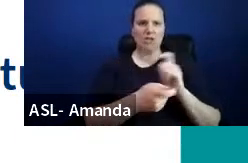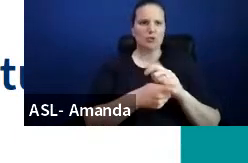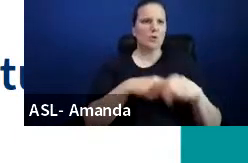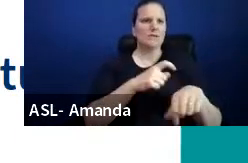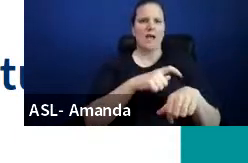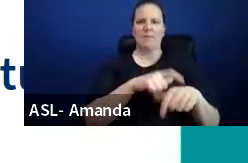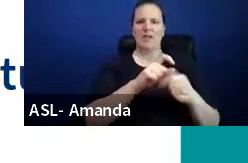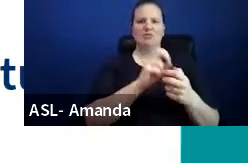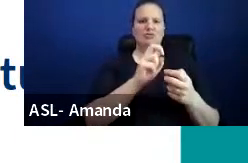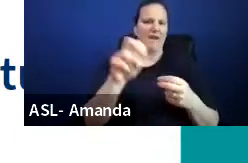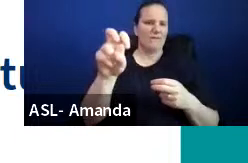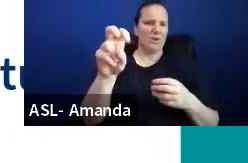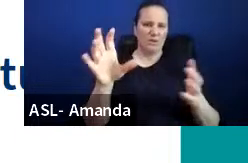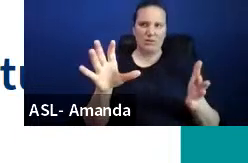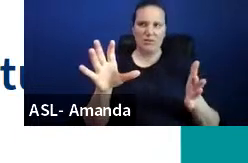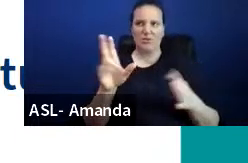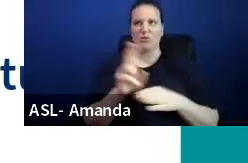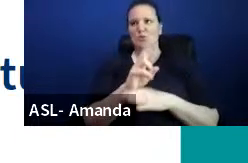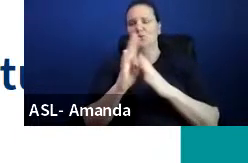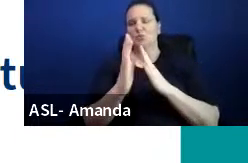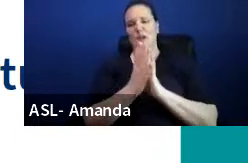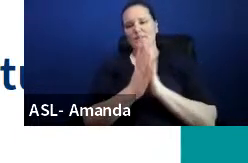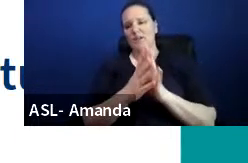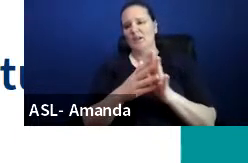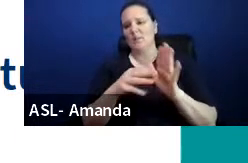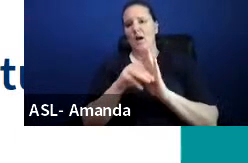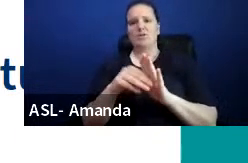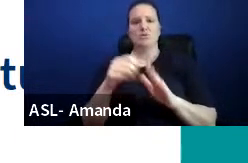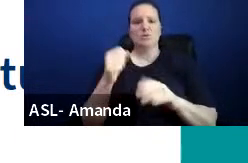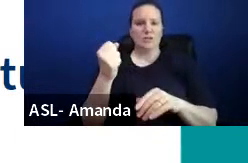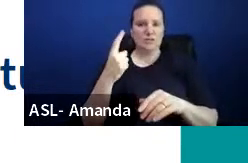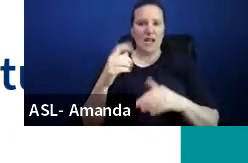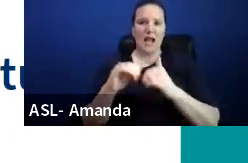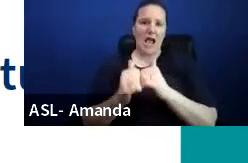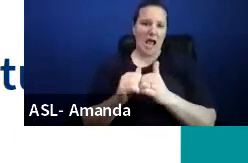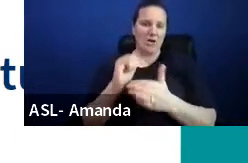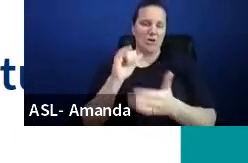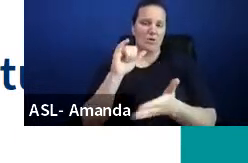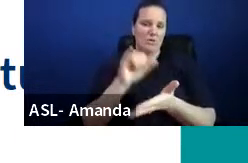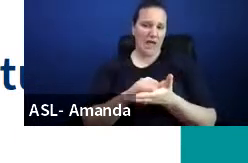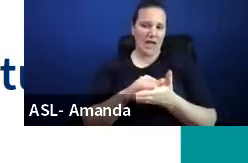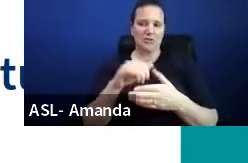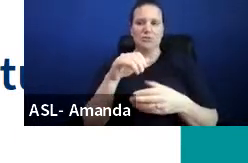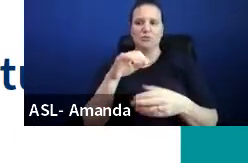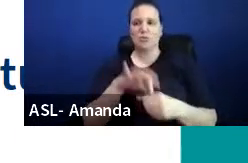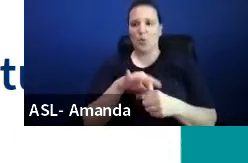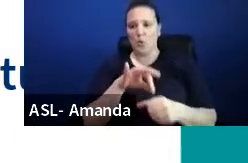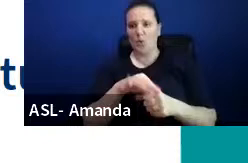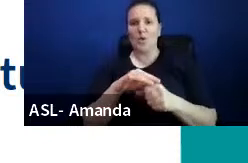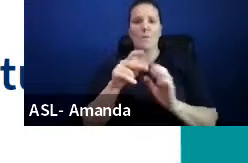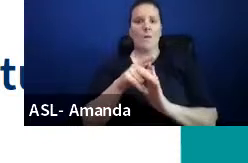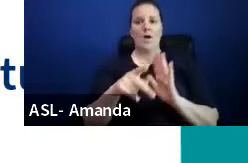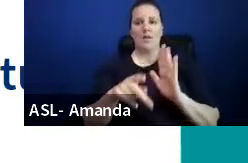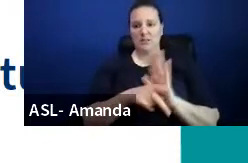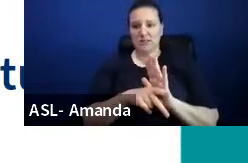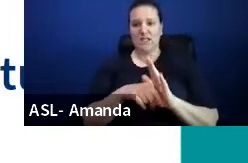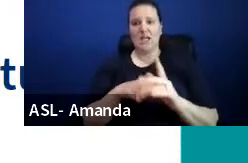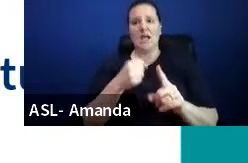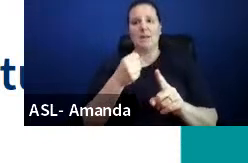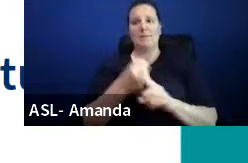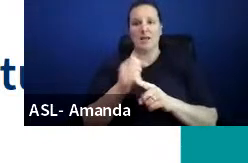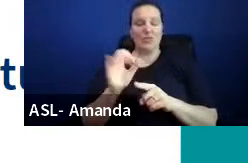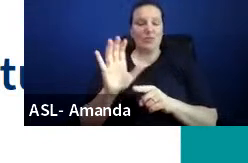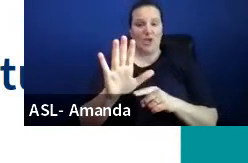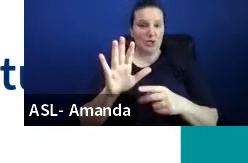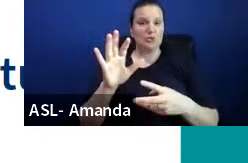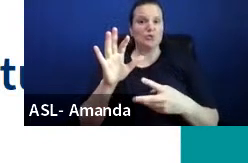travel. So we use traffic modeling to understand how those toll policies impact their